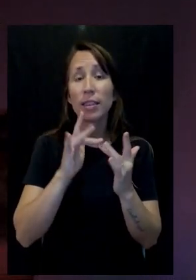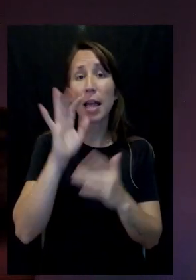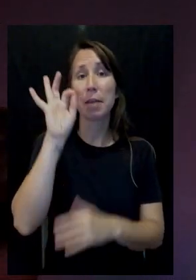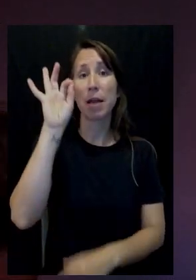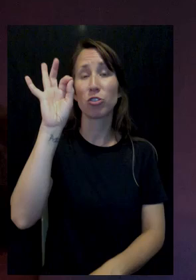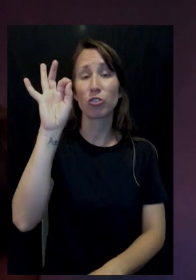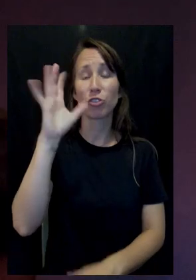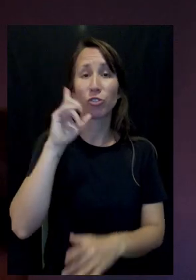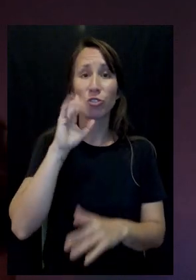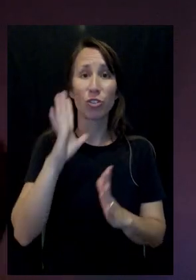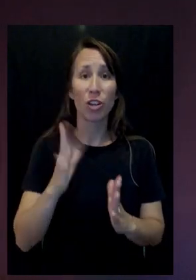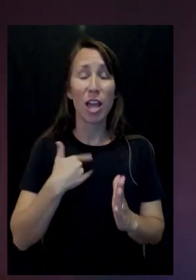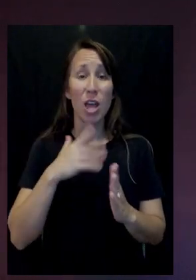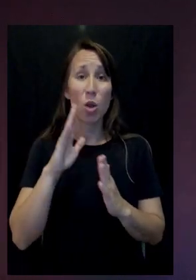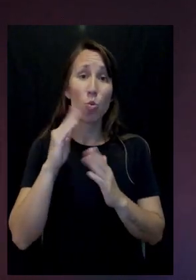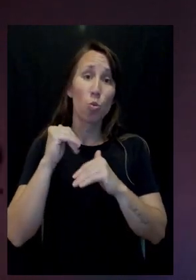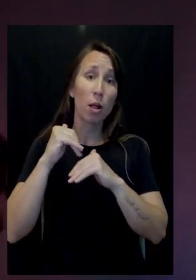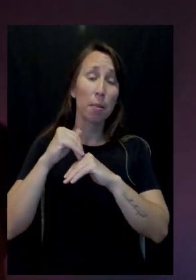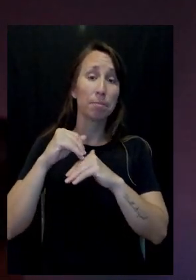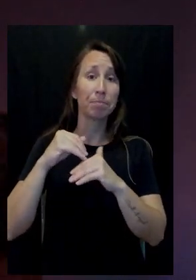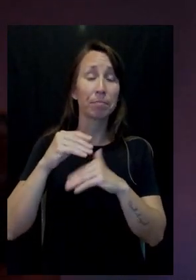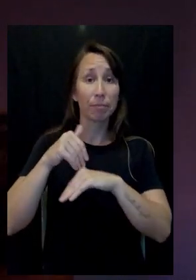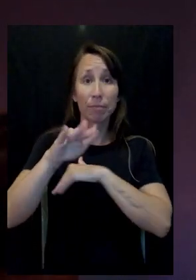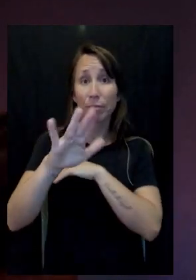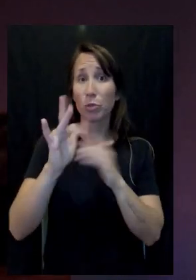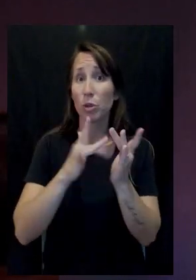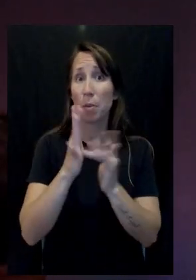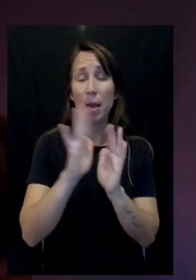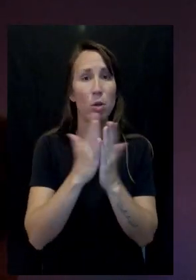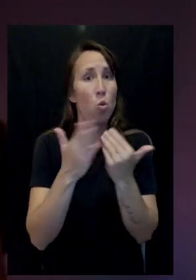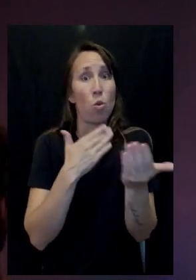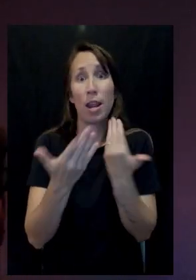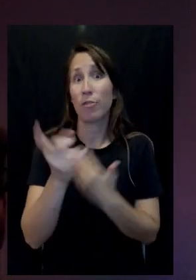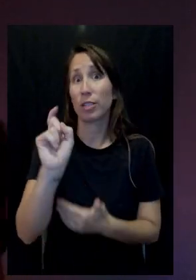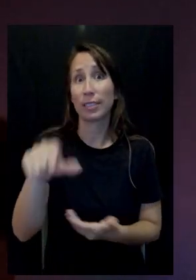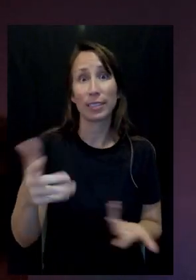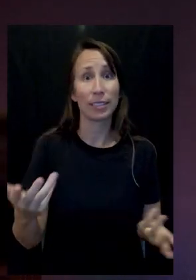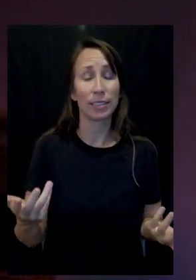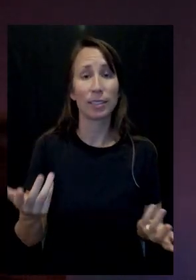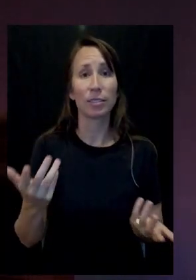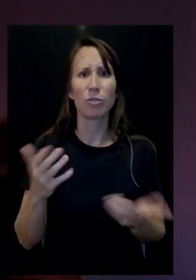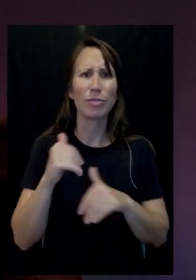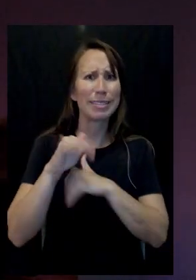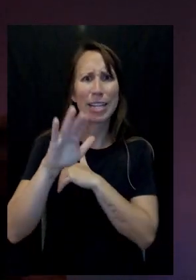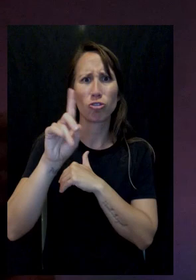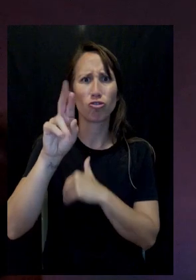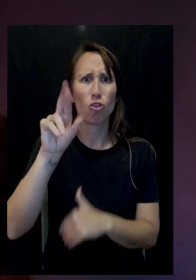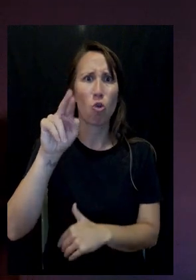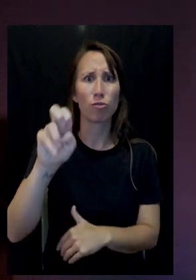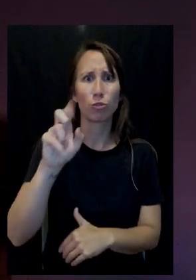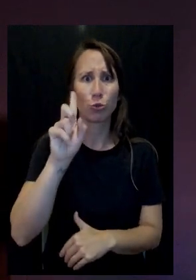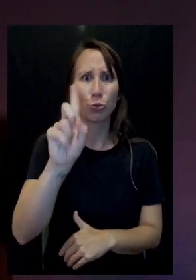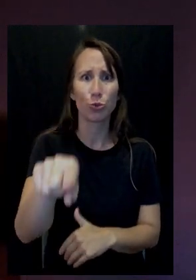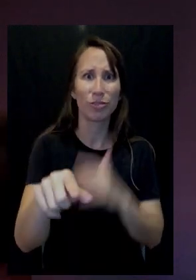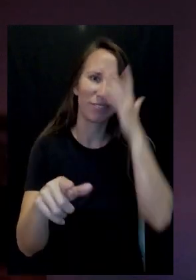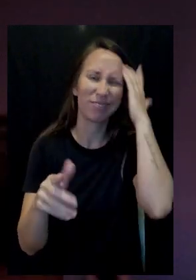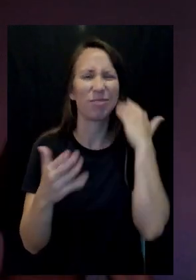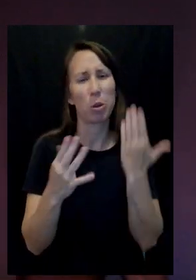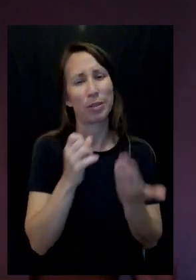Bibles to you. We'll mail it to you. We'll do whatever it takes. We'll send it by a drone. We probably won't do